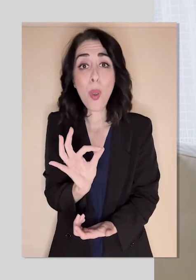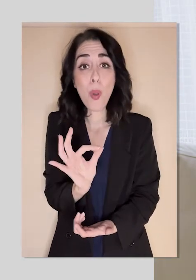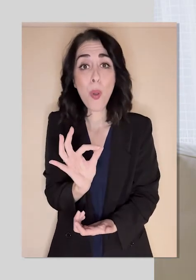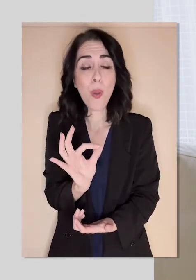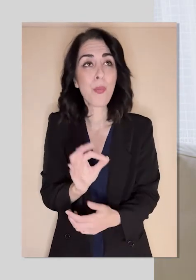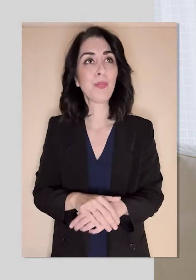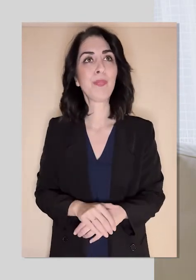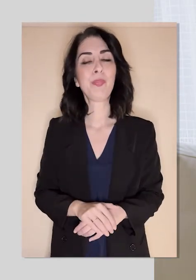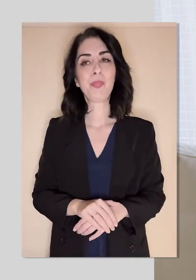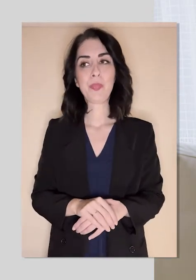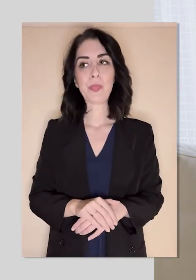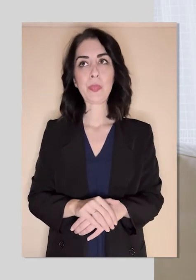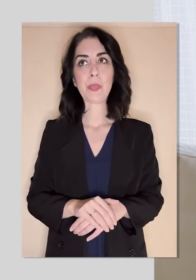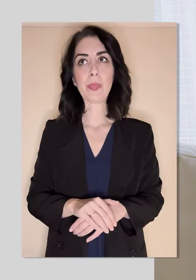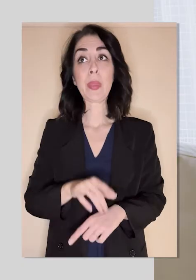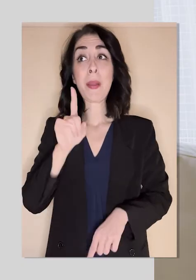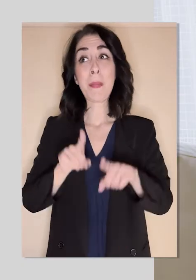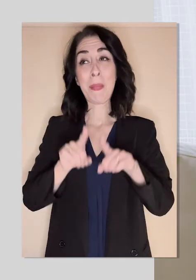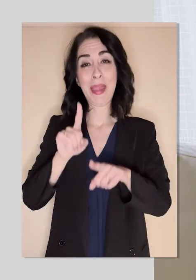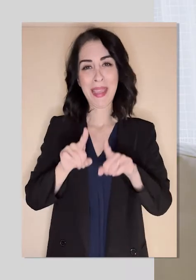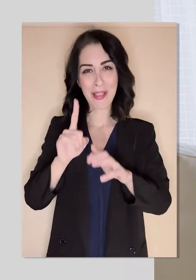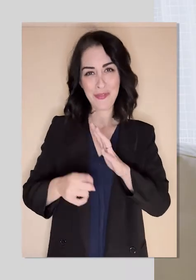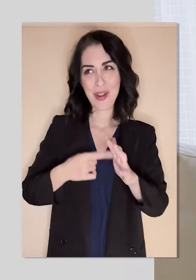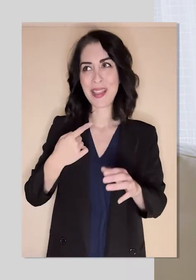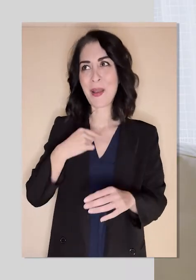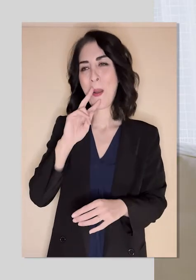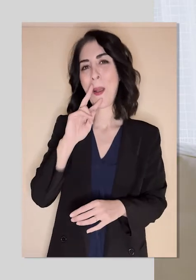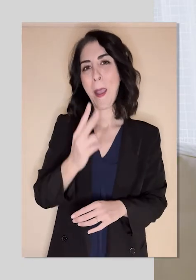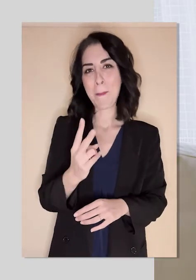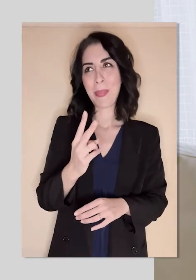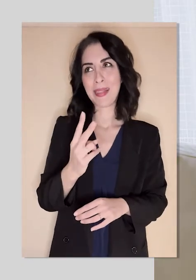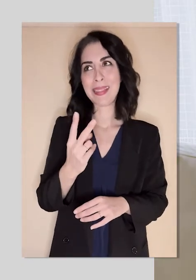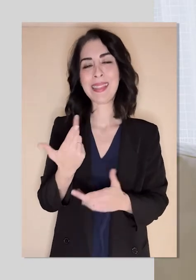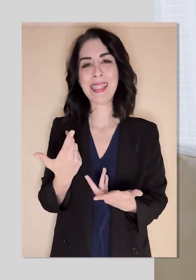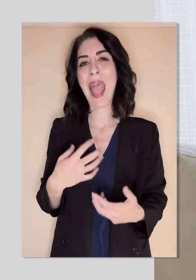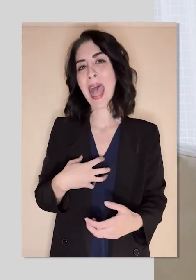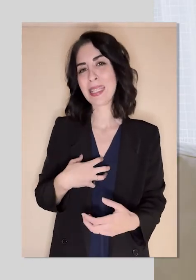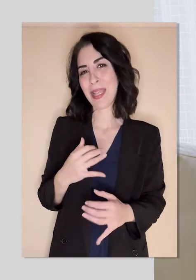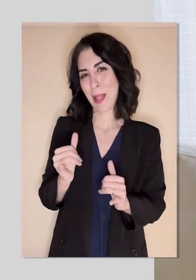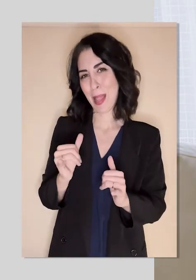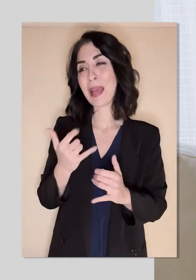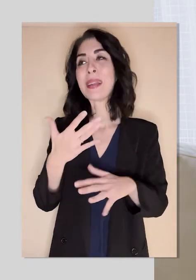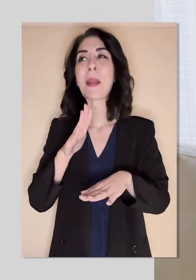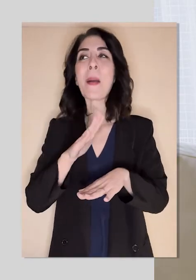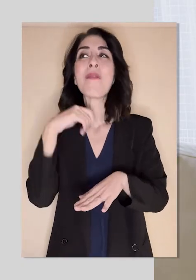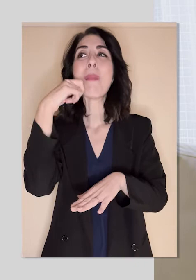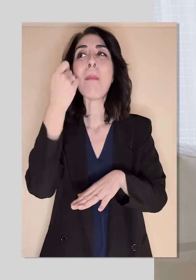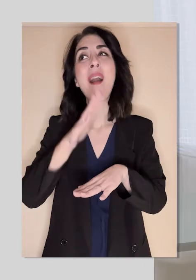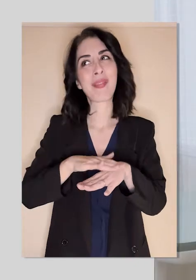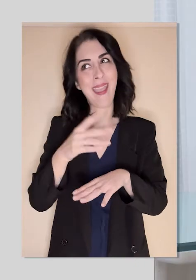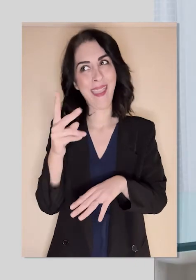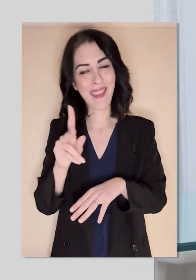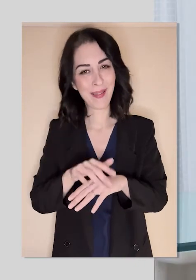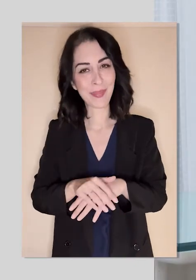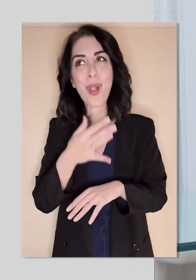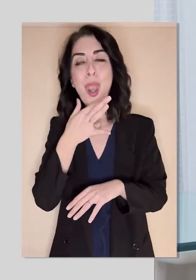to the patient, it's because of your mother. Because migraine tends to be inherited. It's